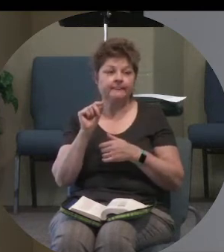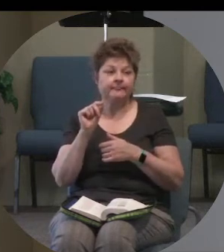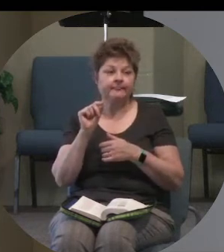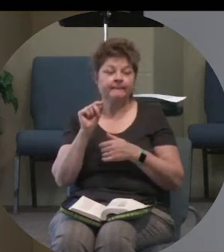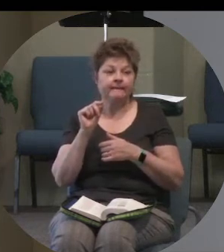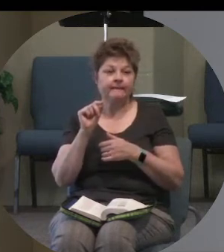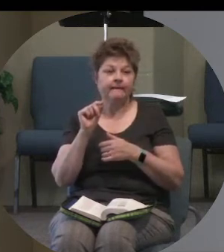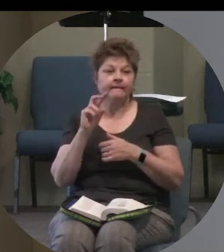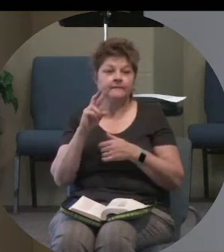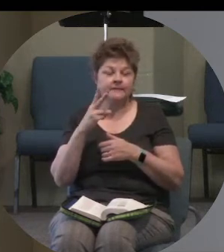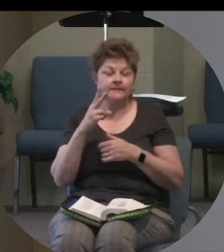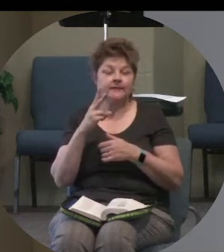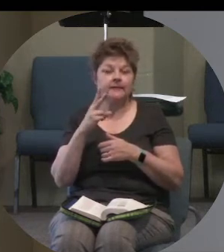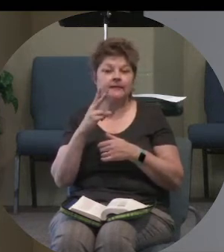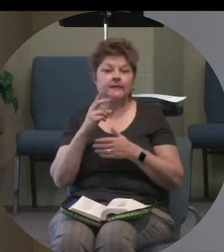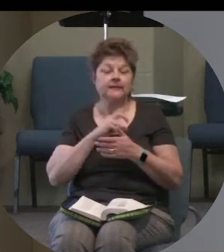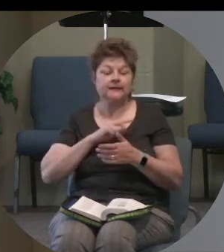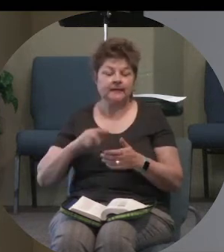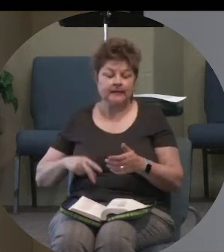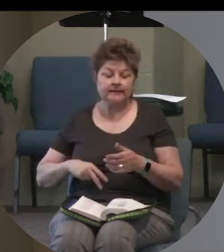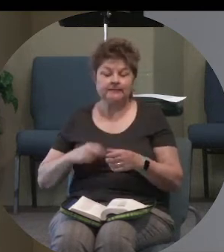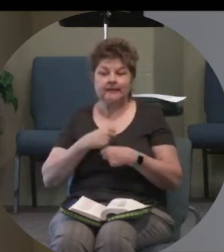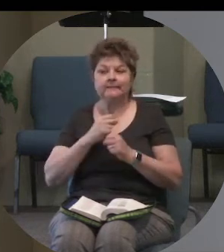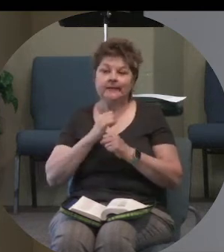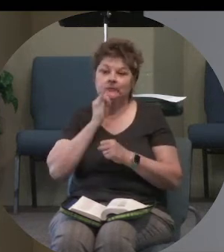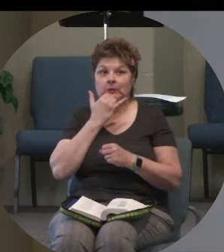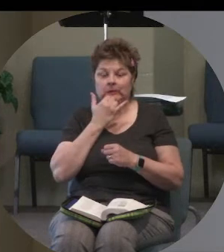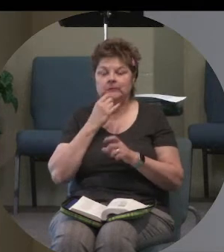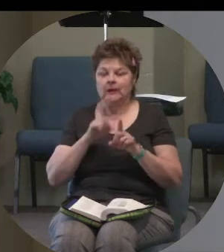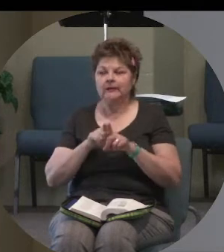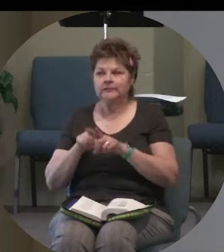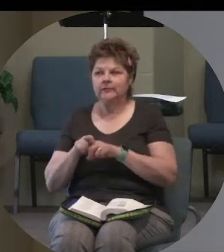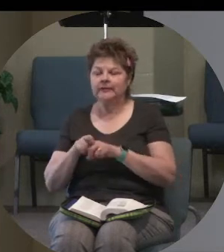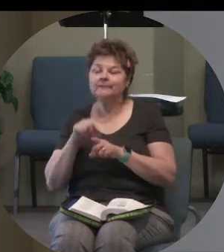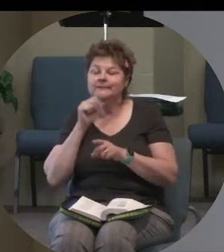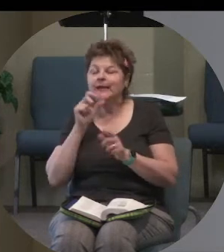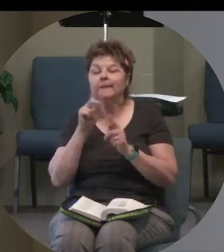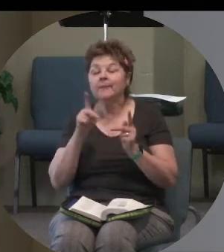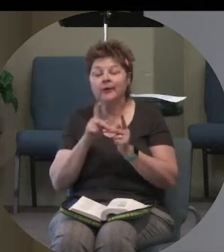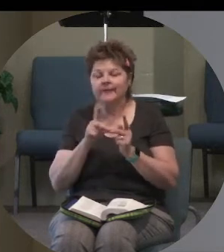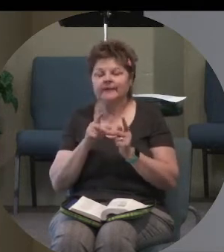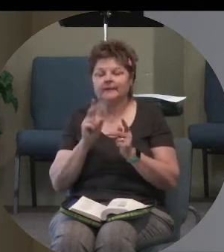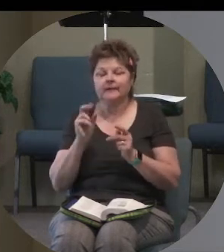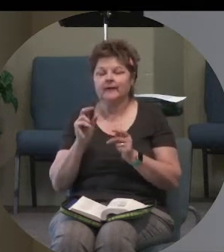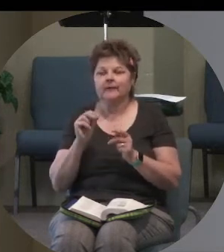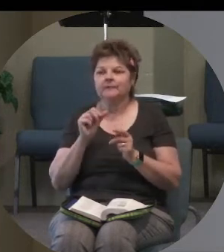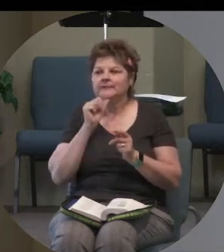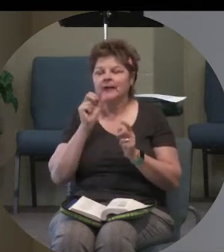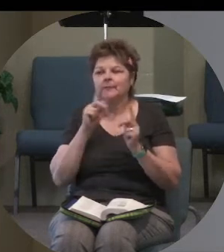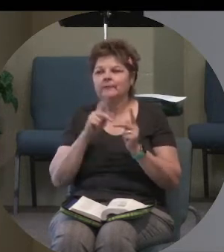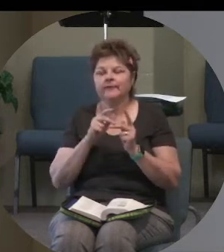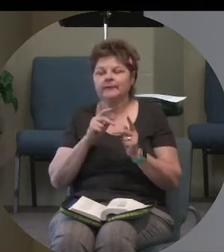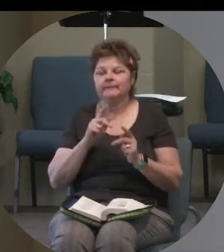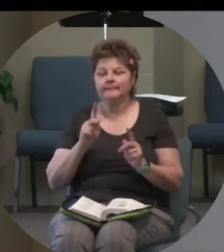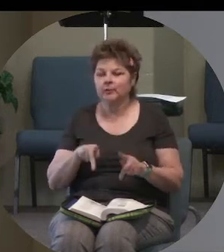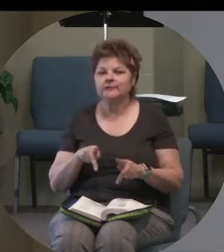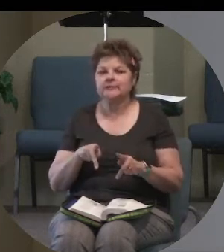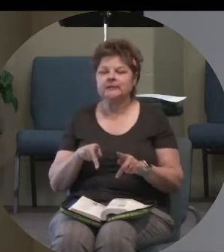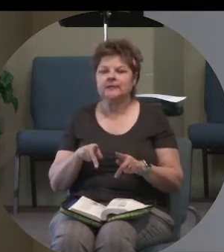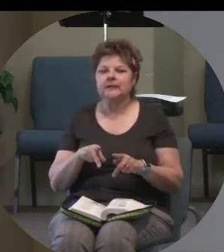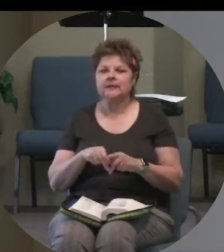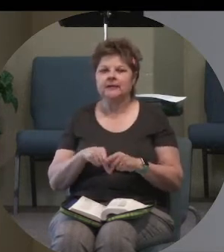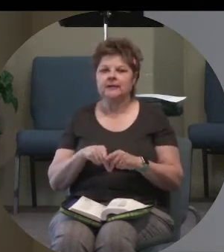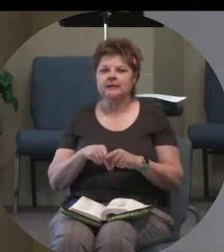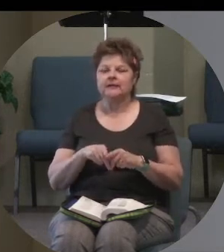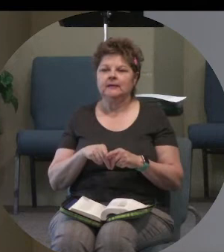of 2 Kings that he kind of made some mistakes also. He wasn't a perfect king. He wasn't a perfect person. He kind of flaunted